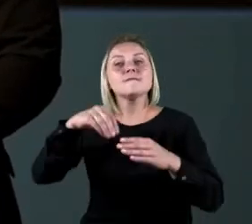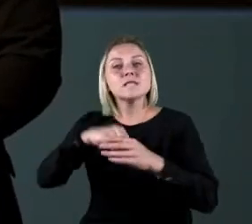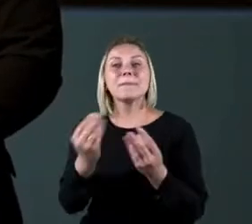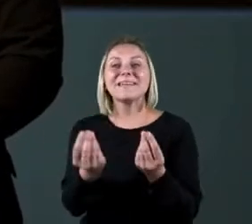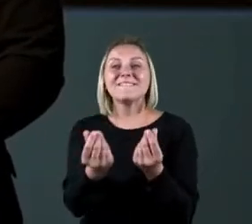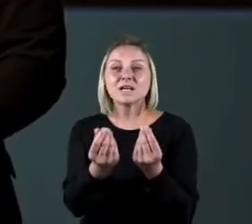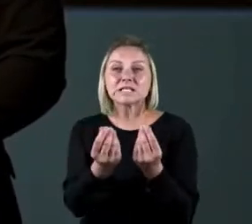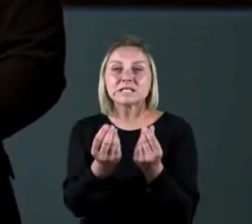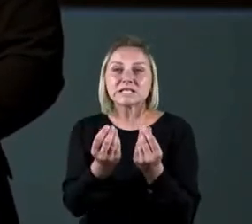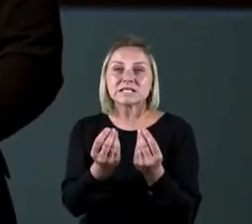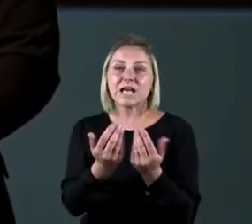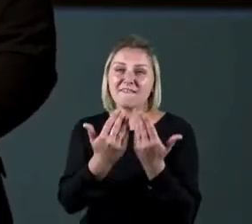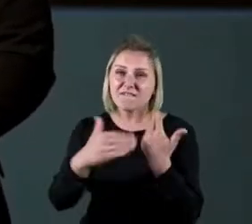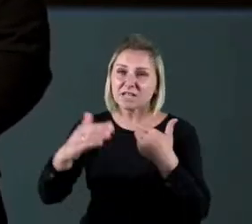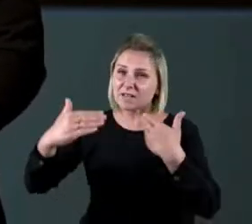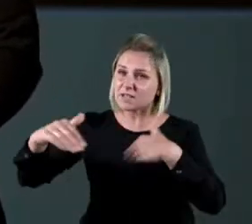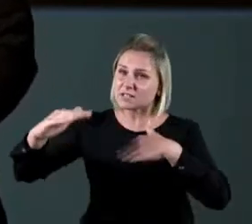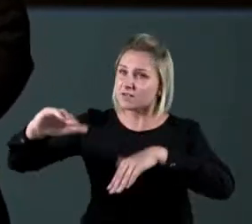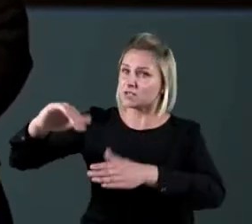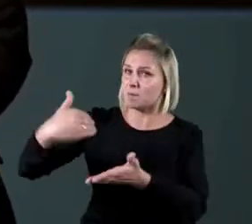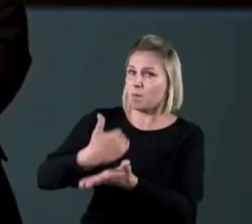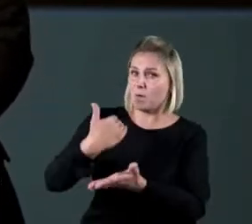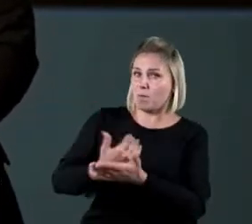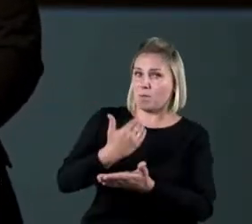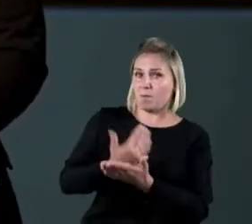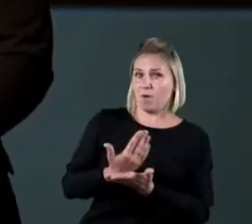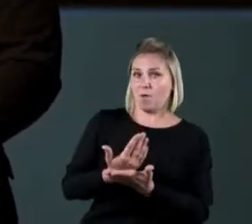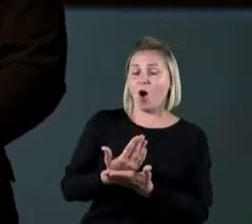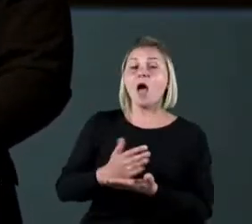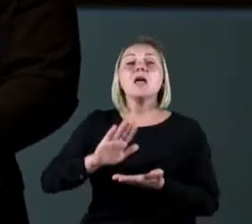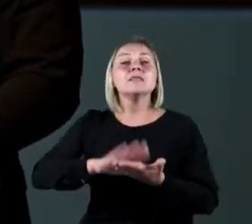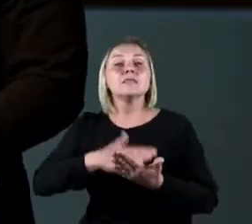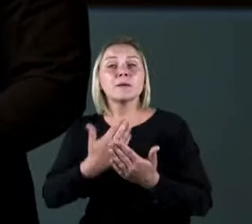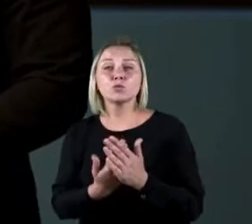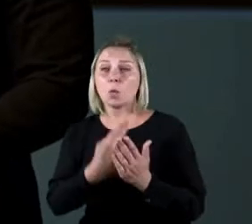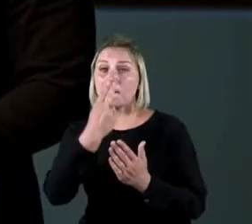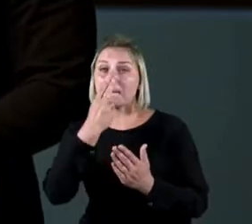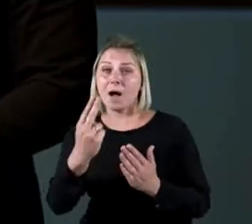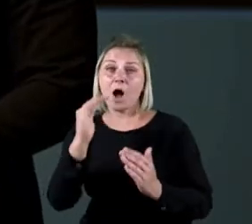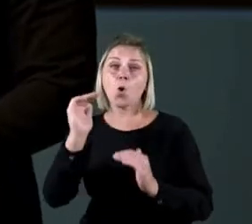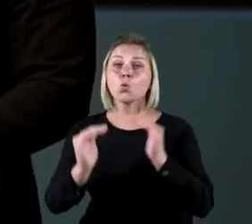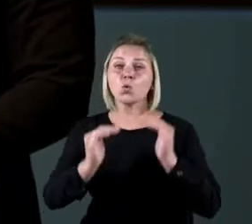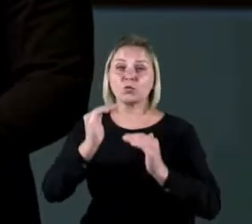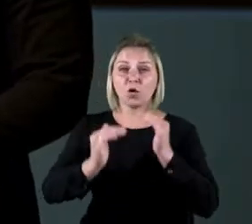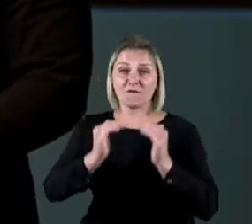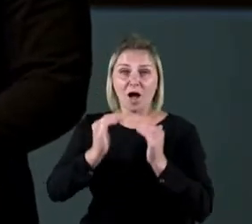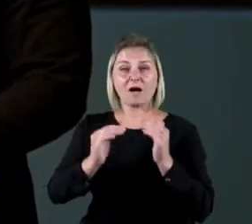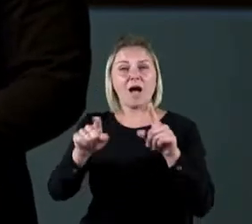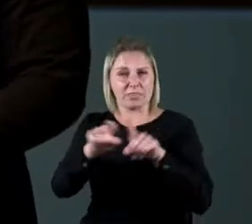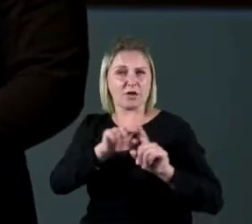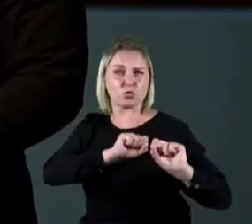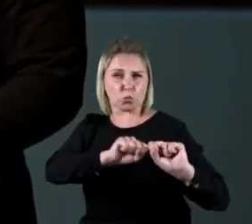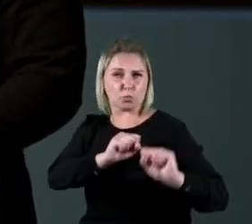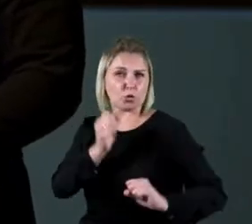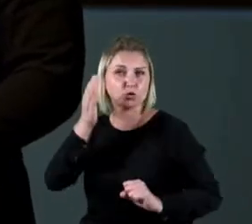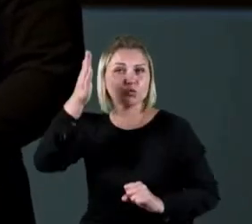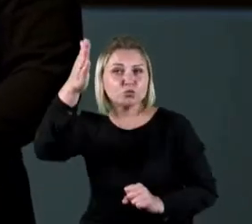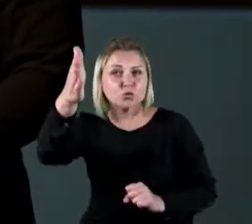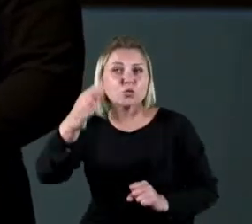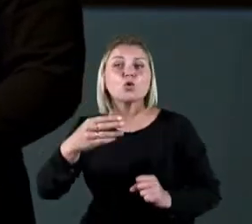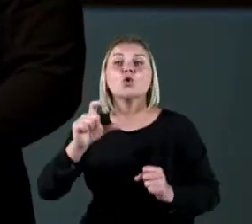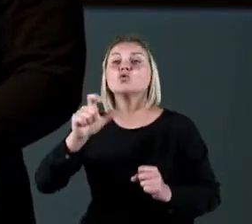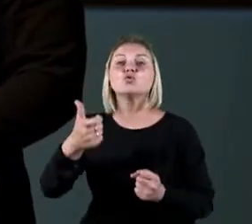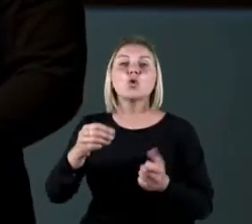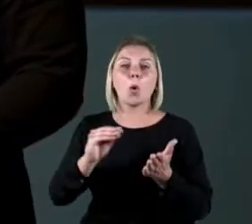4, envisioning resilient urban futures must inevitably be able to expand innovations and harness